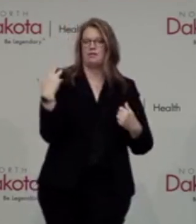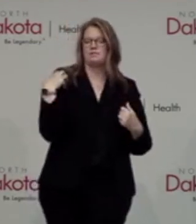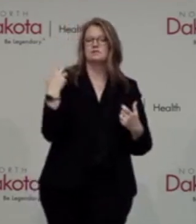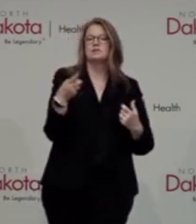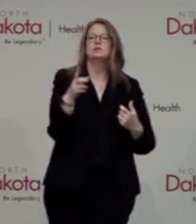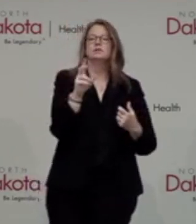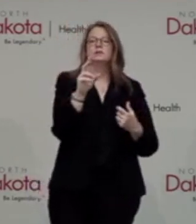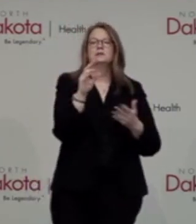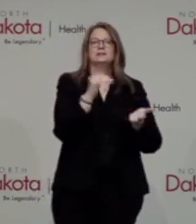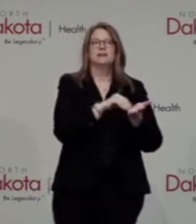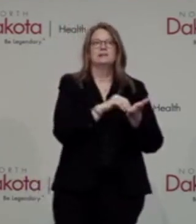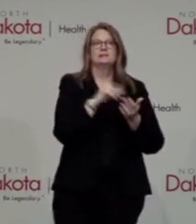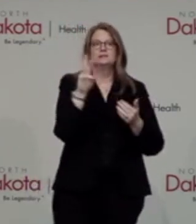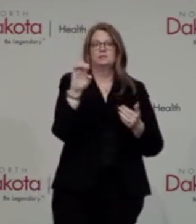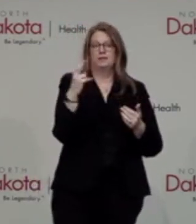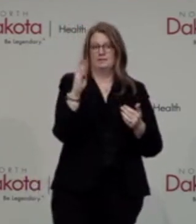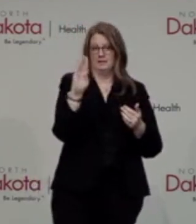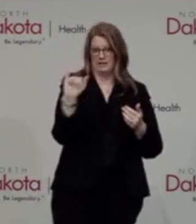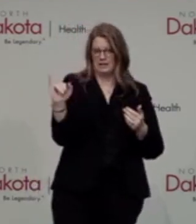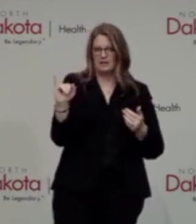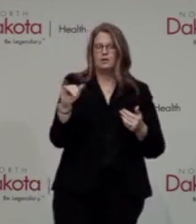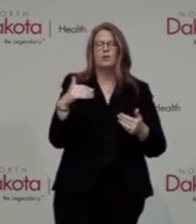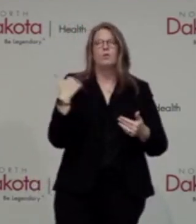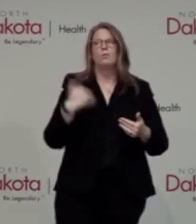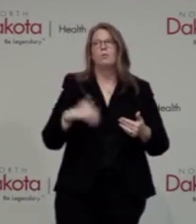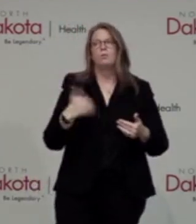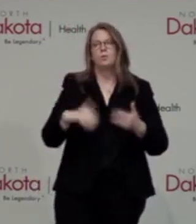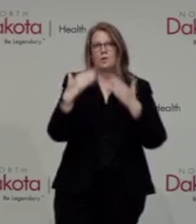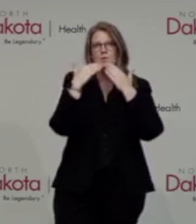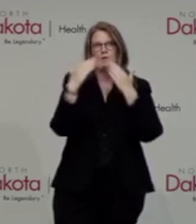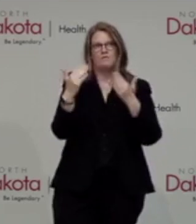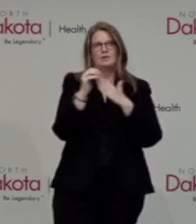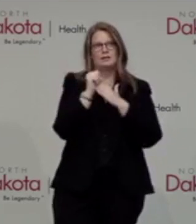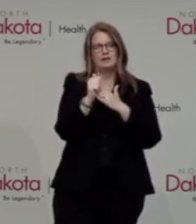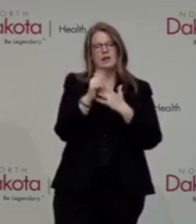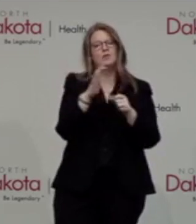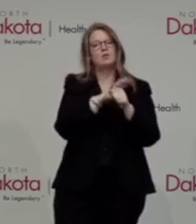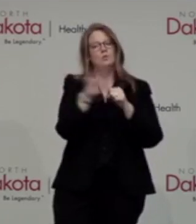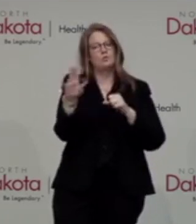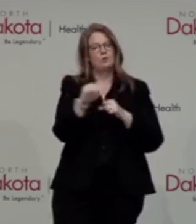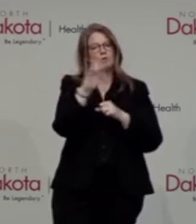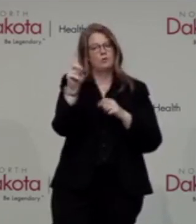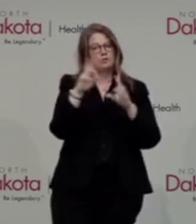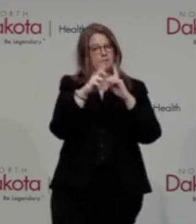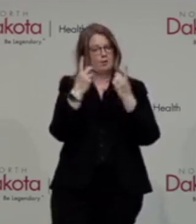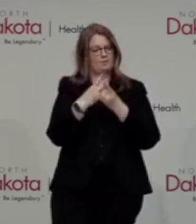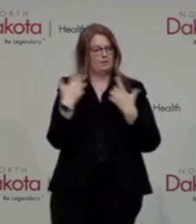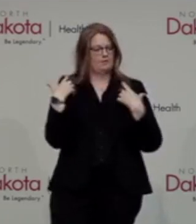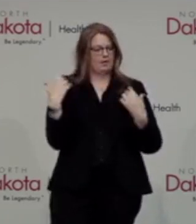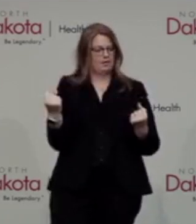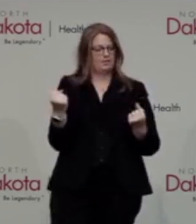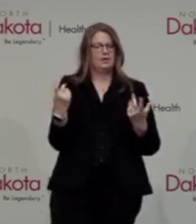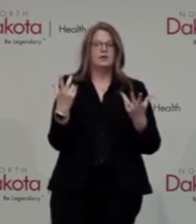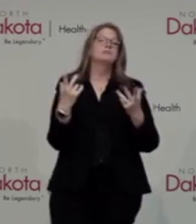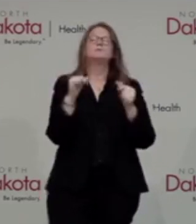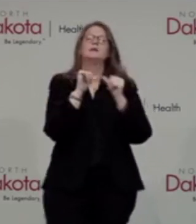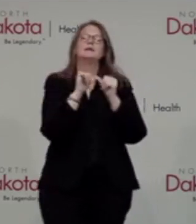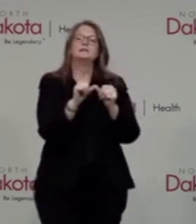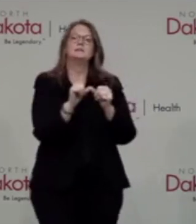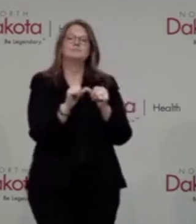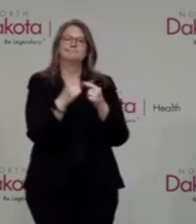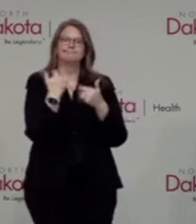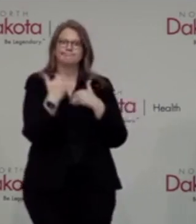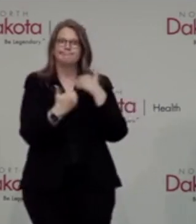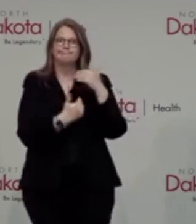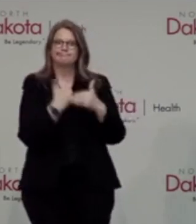Nazar Wiebe. We're deeply grateful for his leadership and of the entire North Dakota Department of Health as we continue to navigate